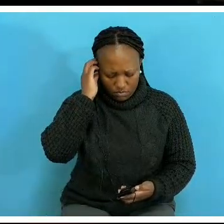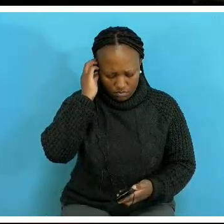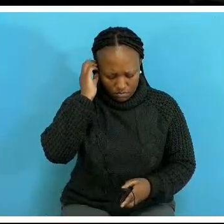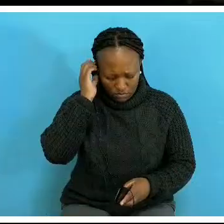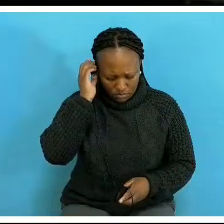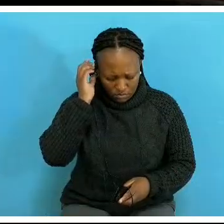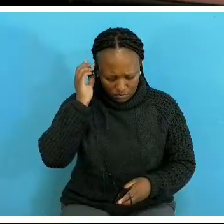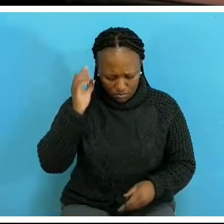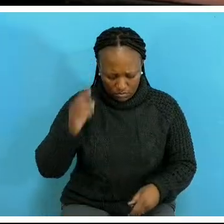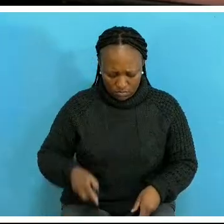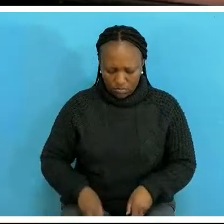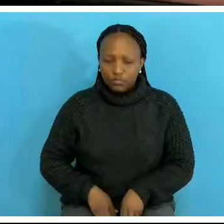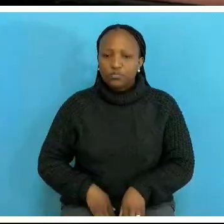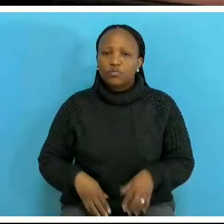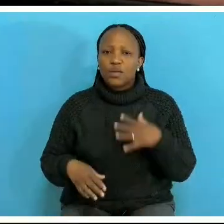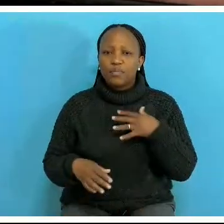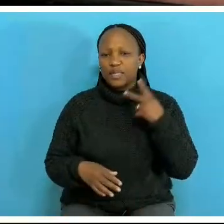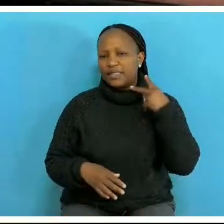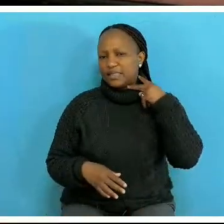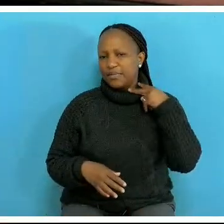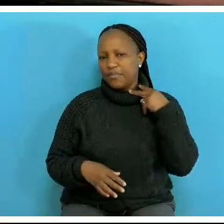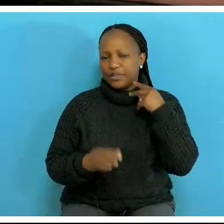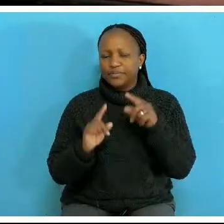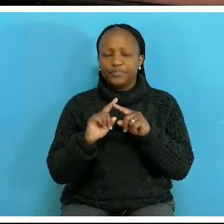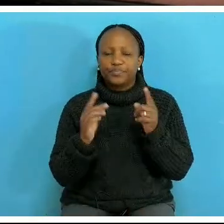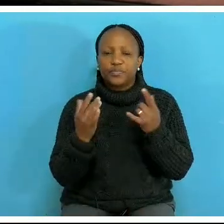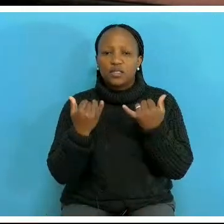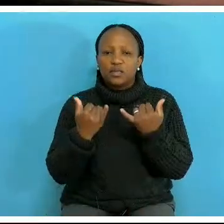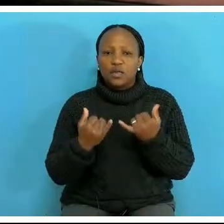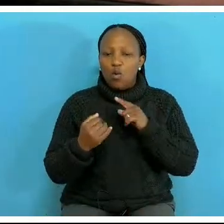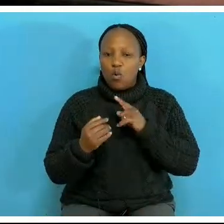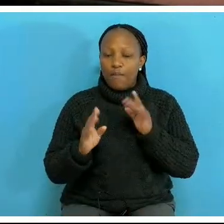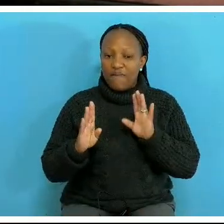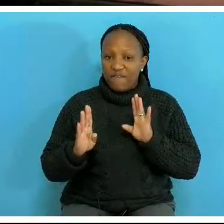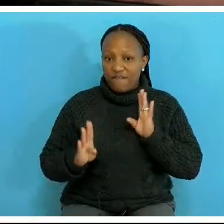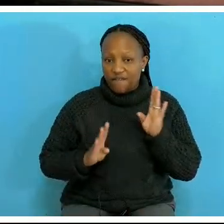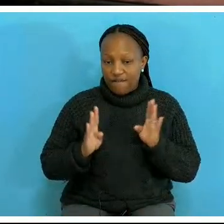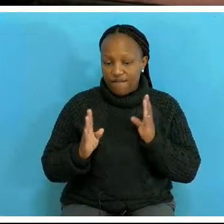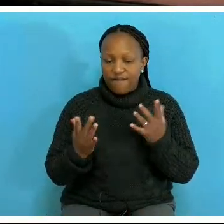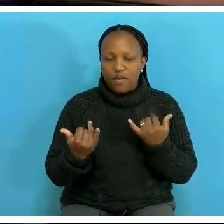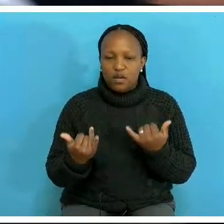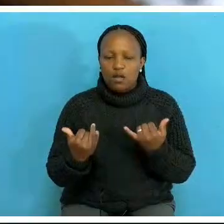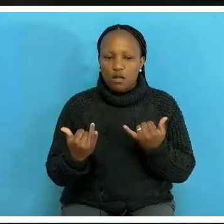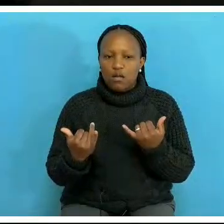disappointed. And I became frustrated as I sat there. Because